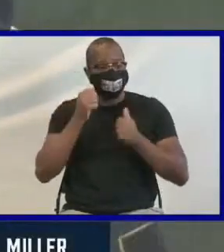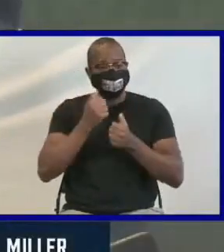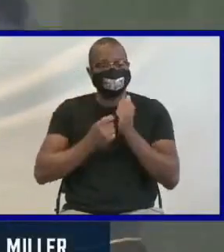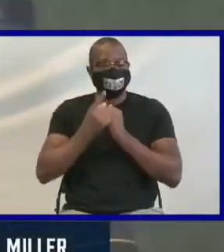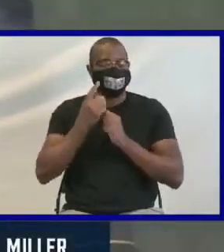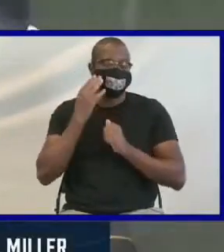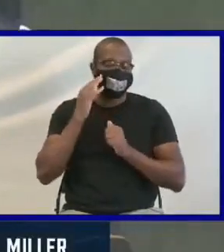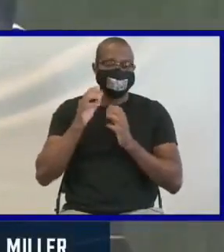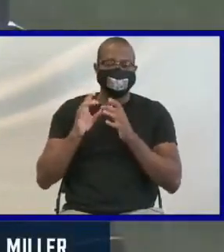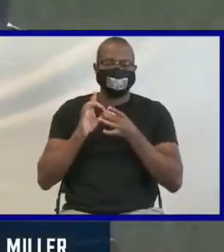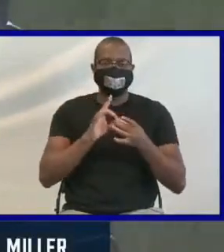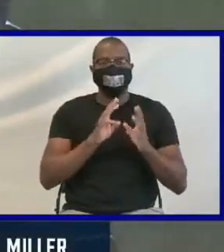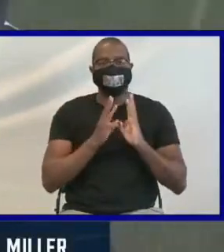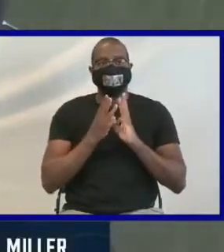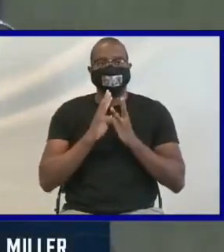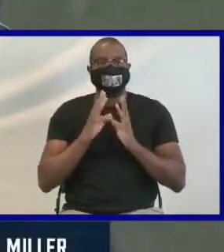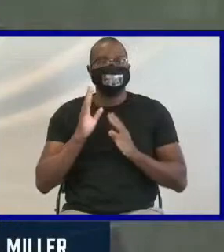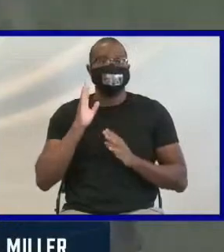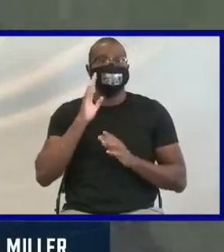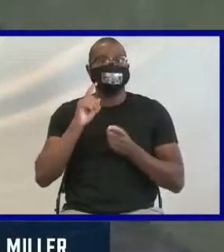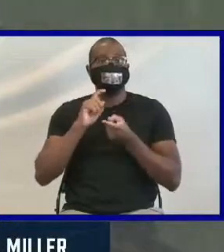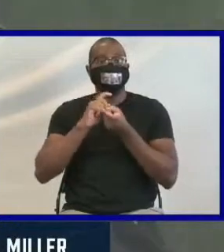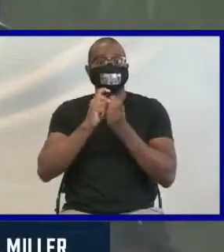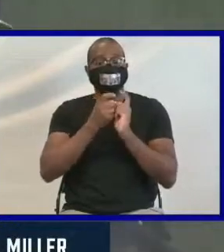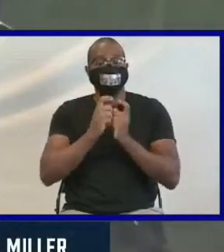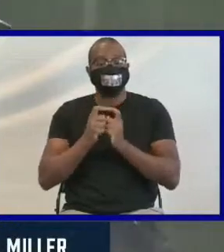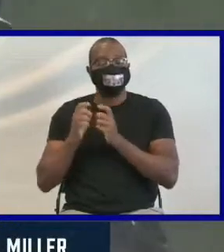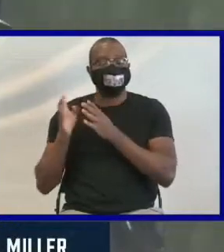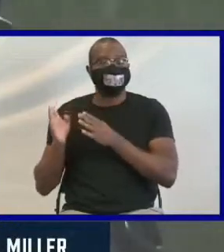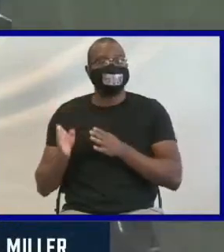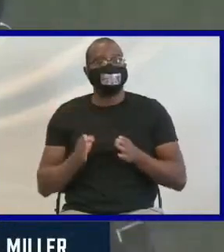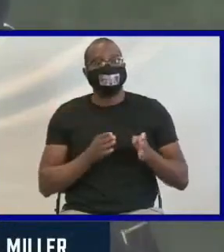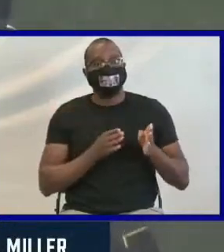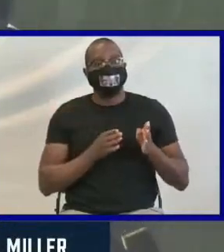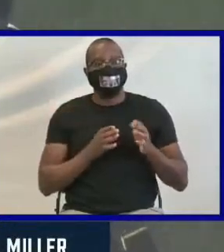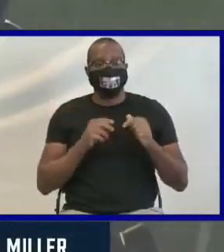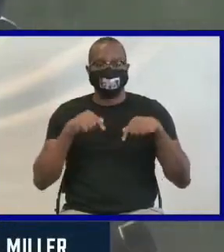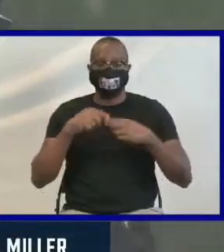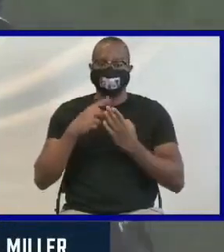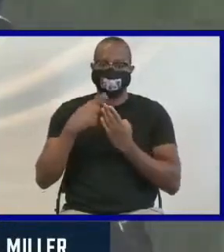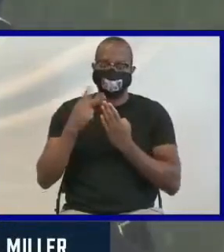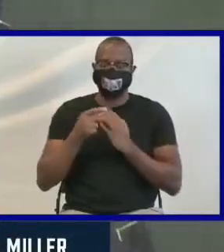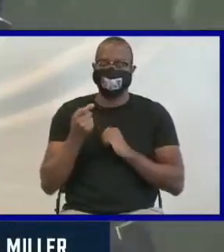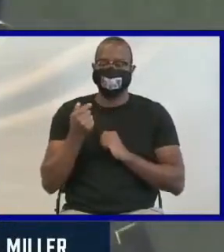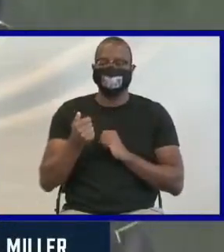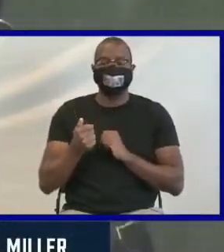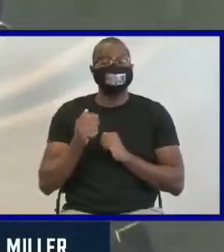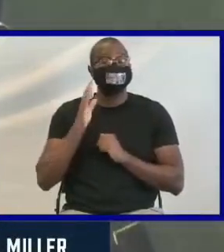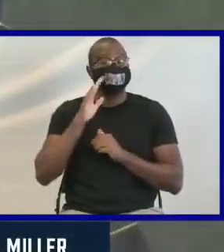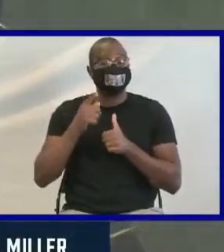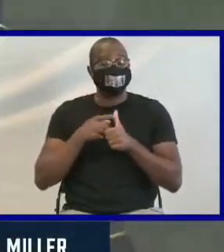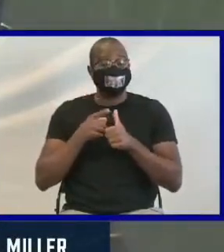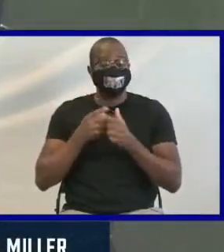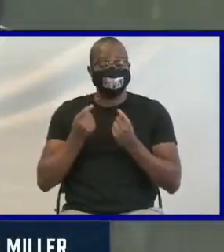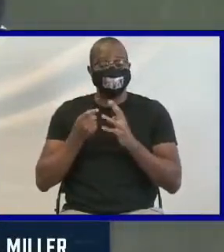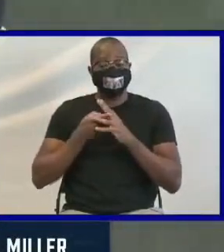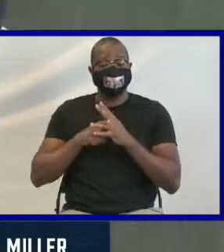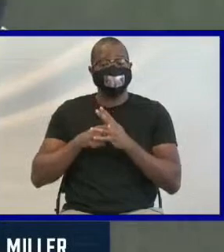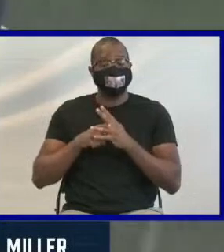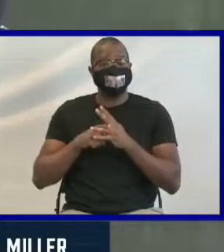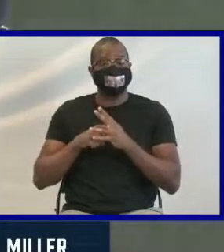inclement weather, we're going to change the order of this program a bit. We're going to begin the program with